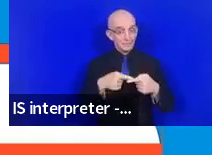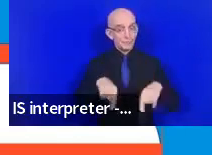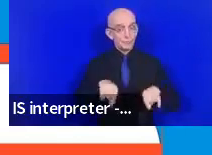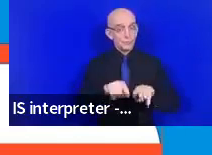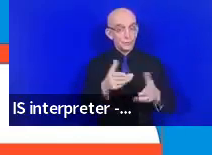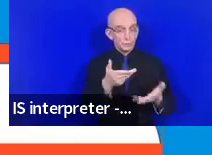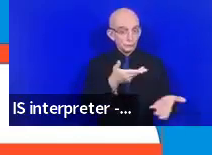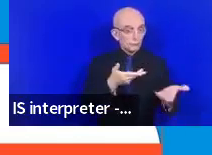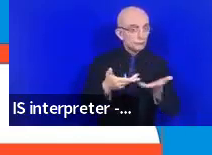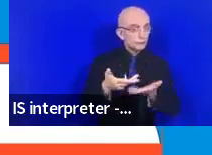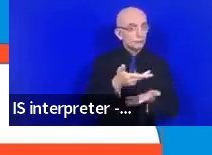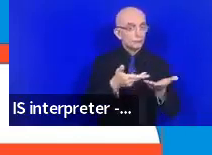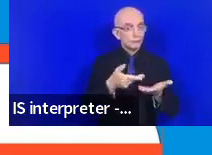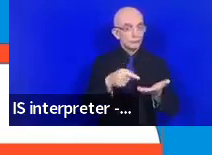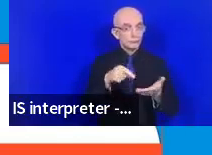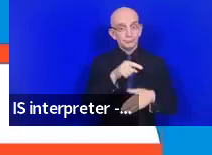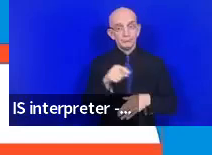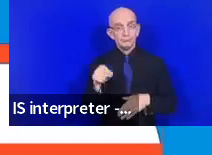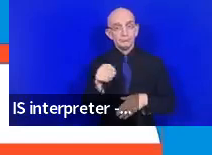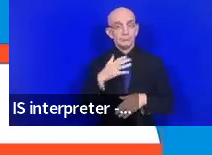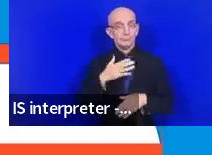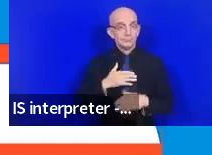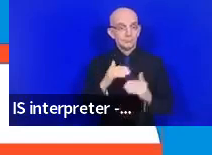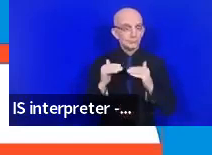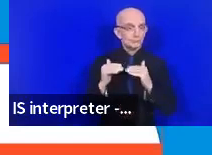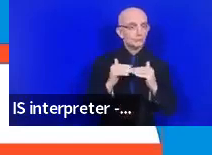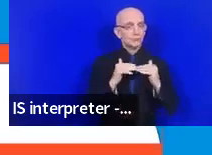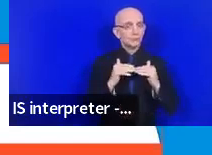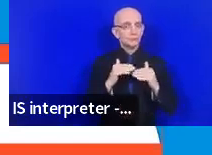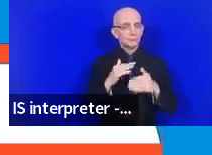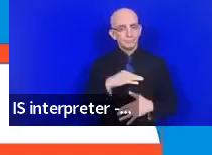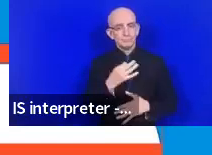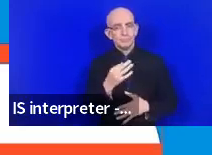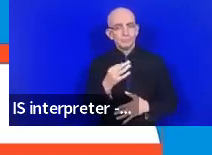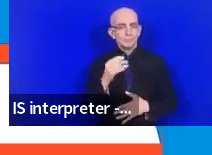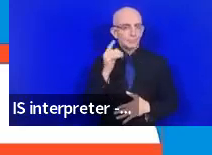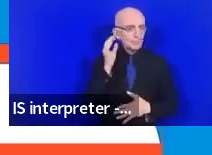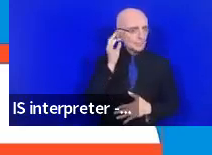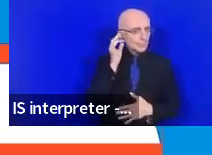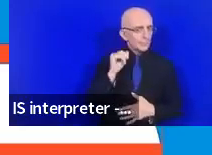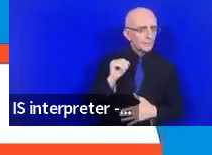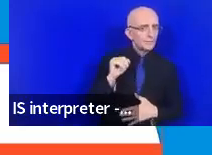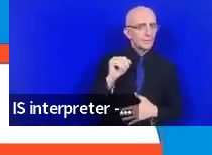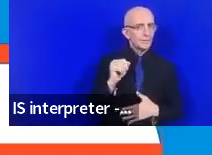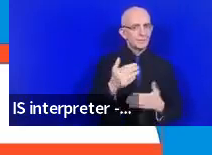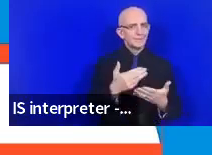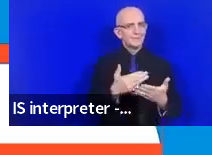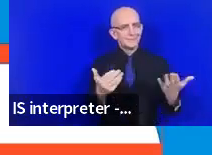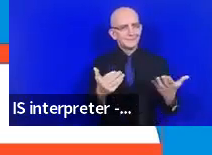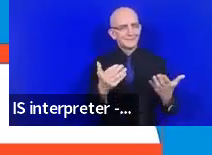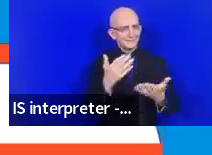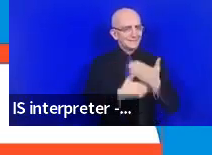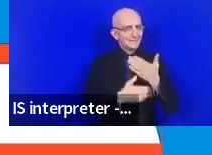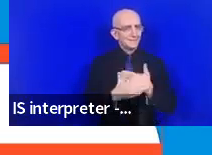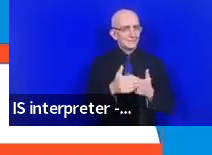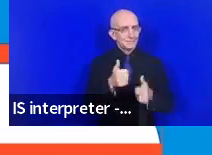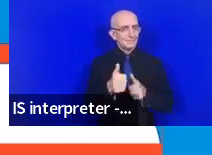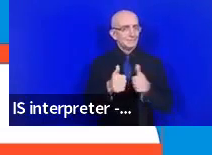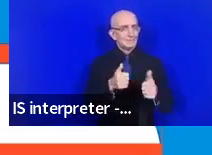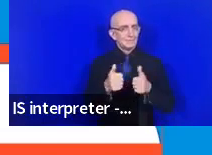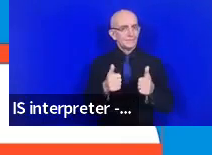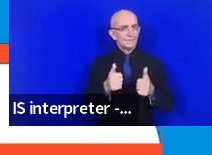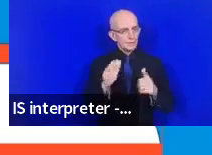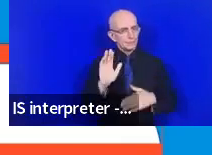disabilities to have an opportunity to participate on an equal basis,